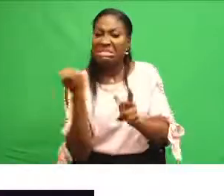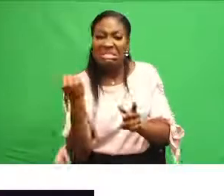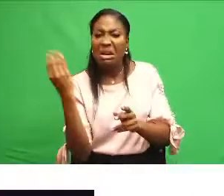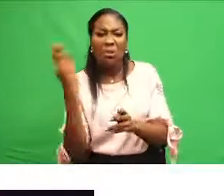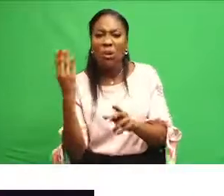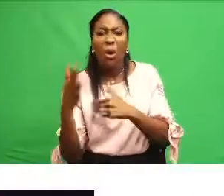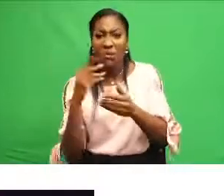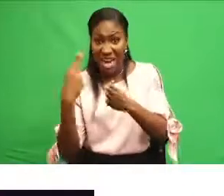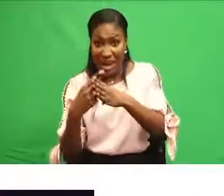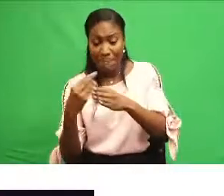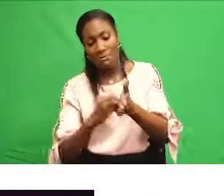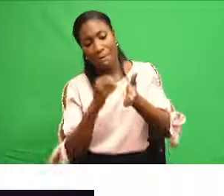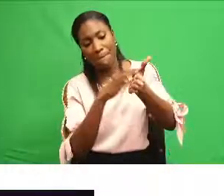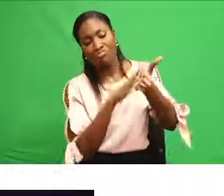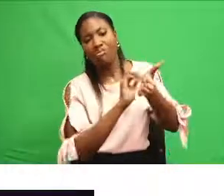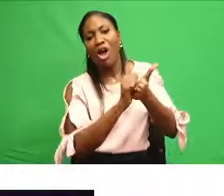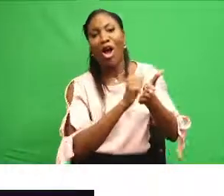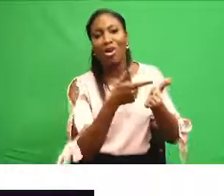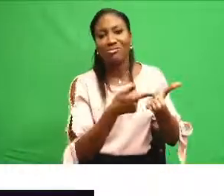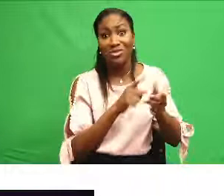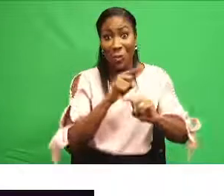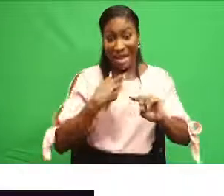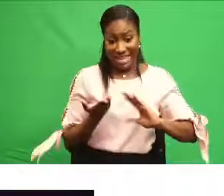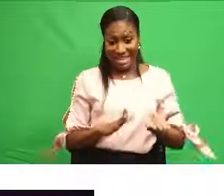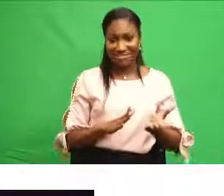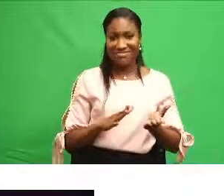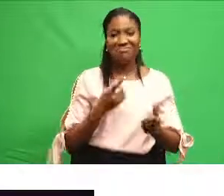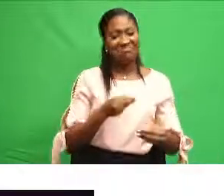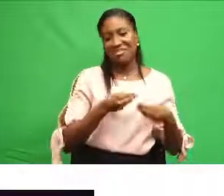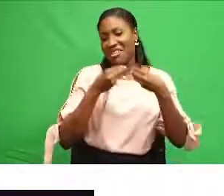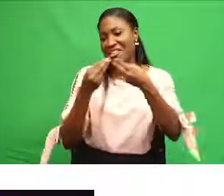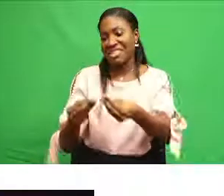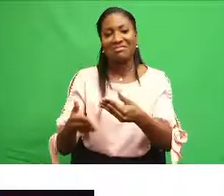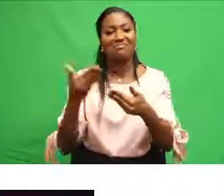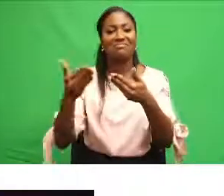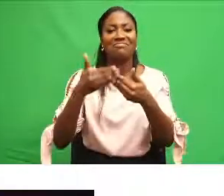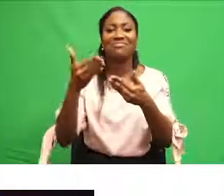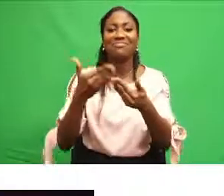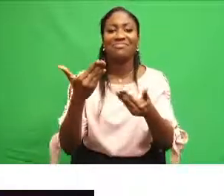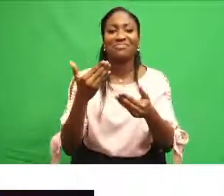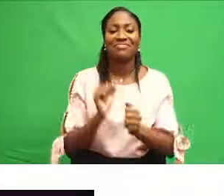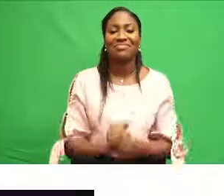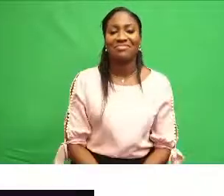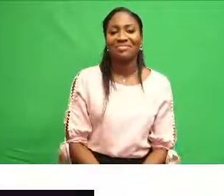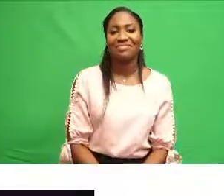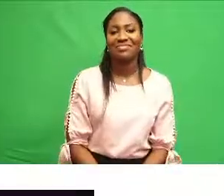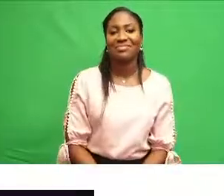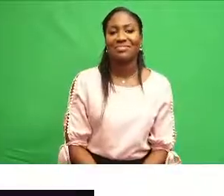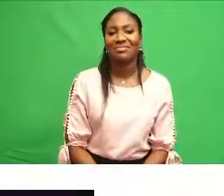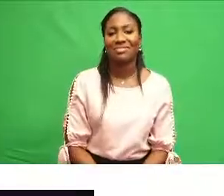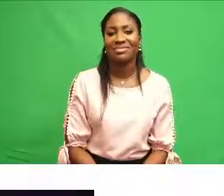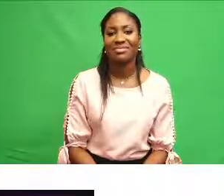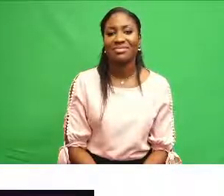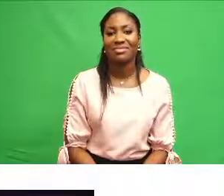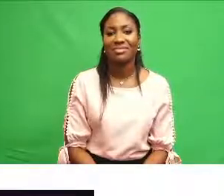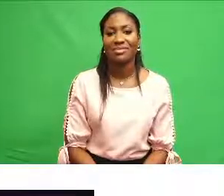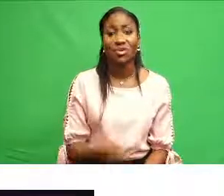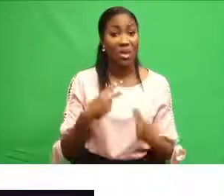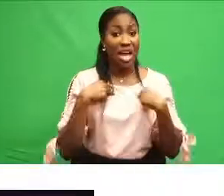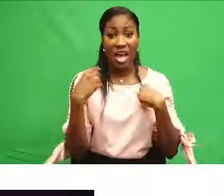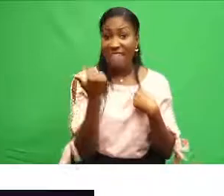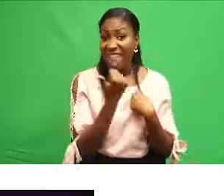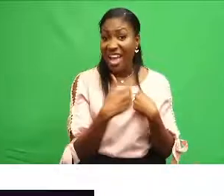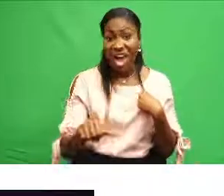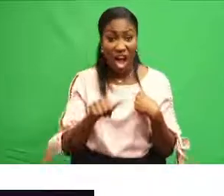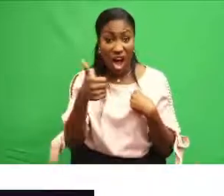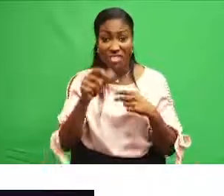liquidity is an important issue, and you want to treat with that in your estate plan. So if you have any other